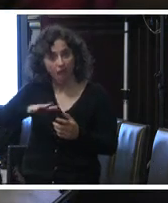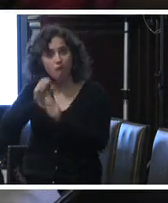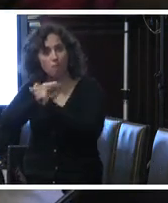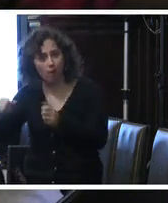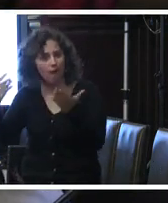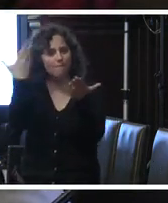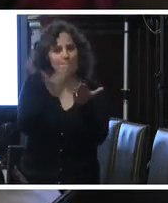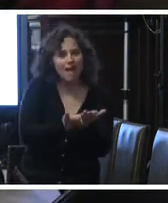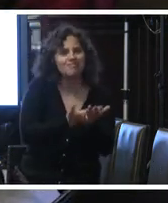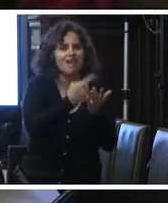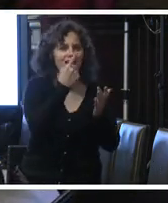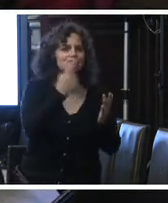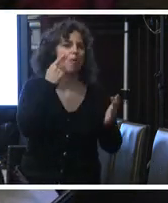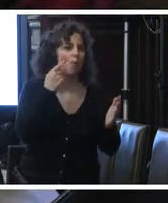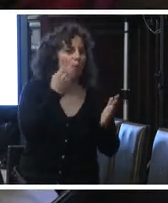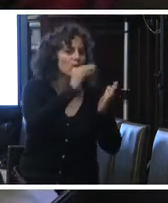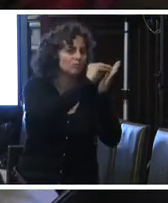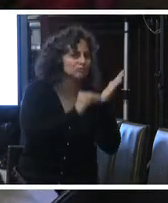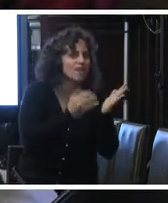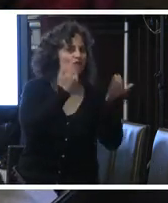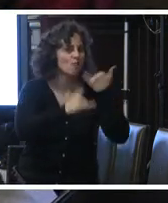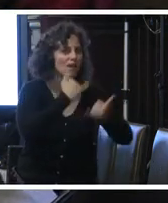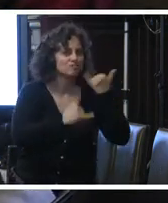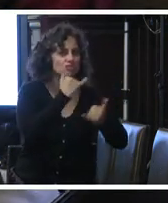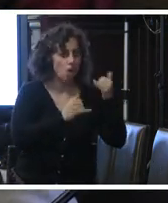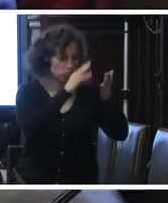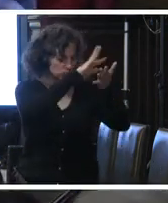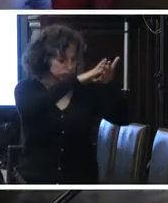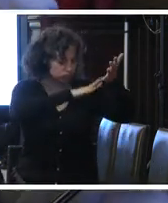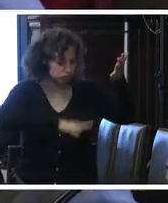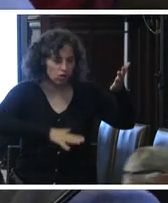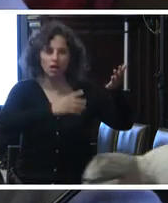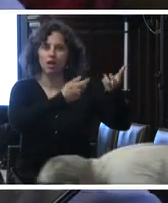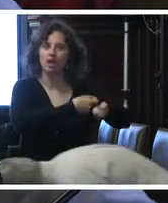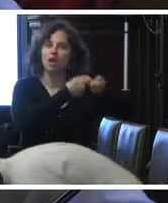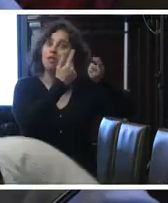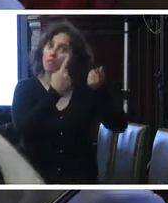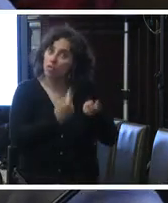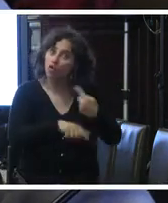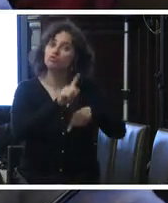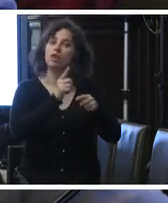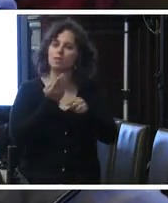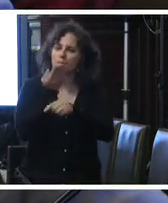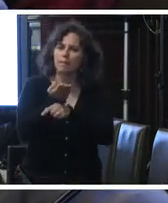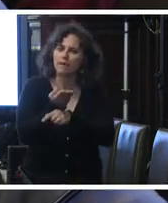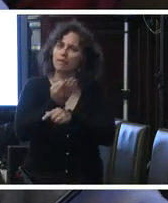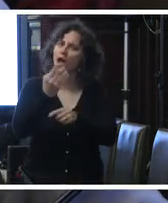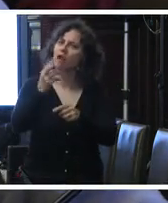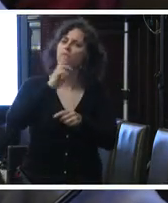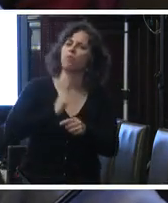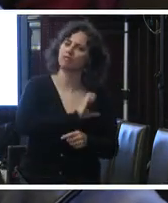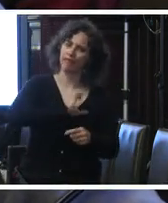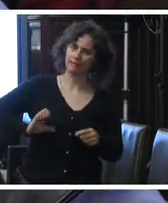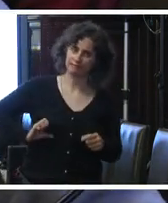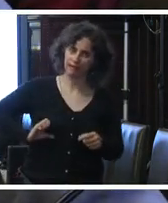disaggregated information, and then they are forced to get into it and answer, because mostly they will try to prove that your data